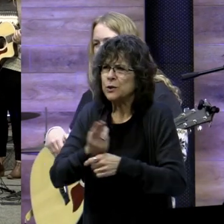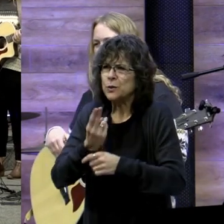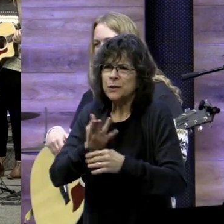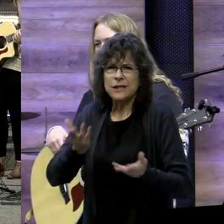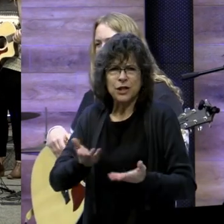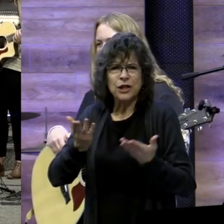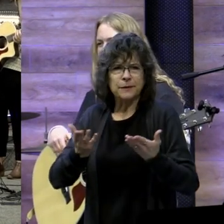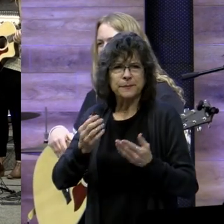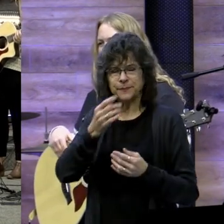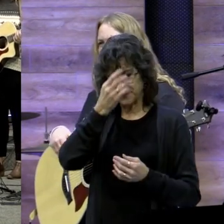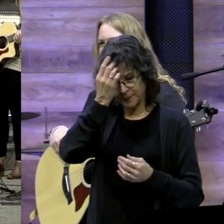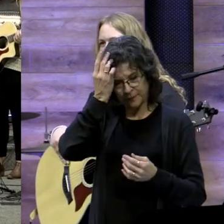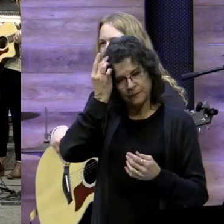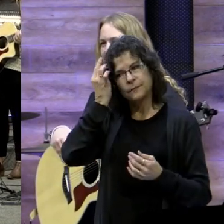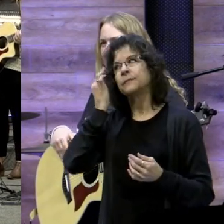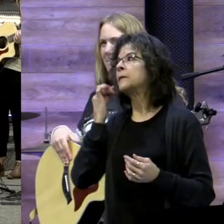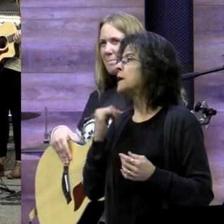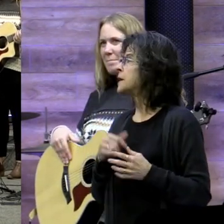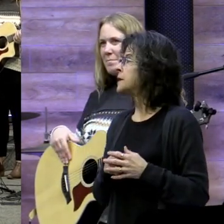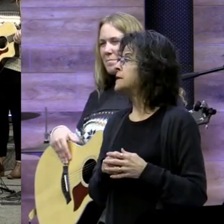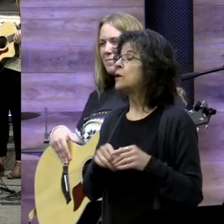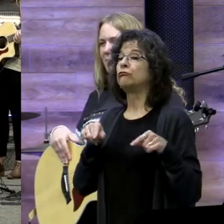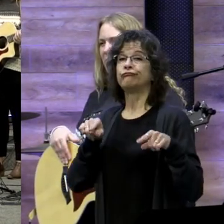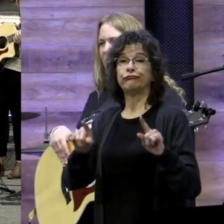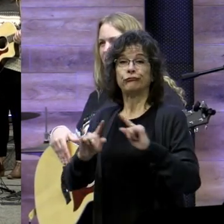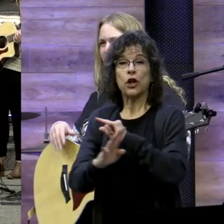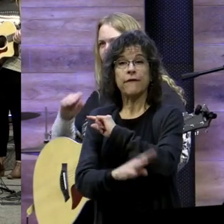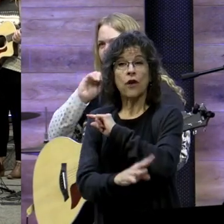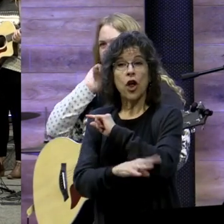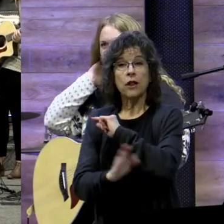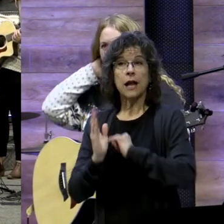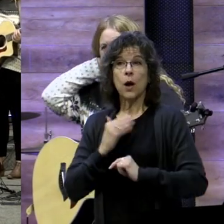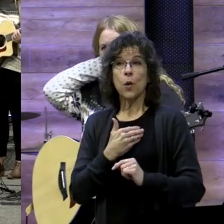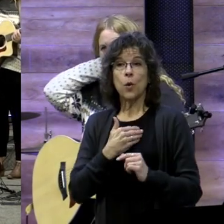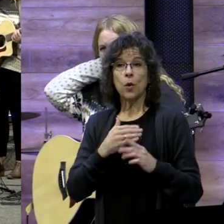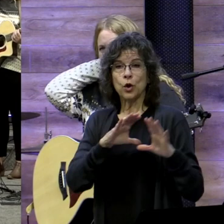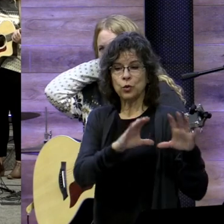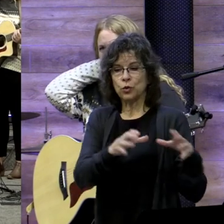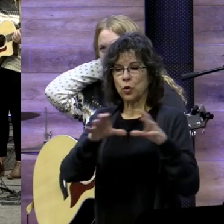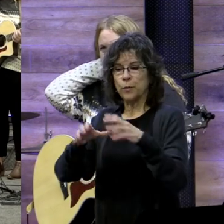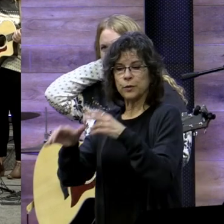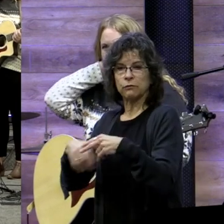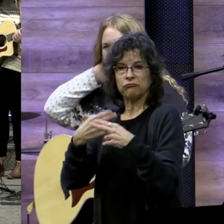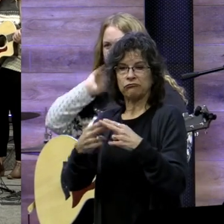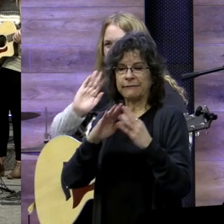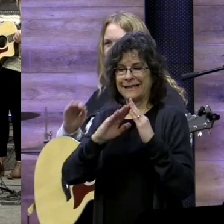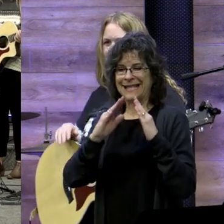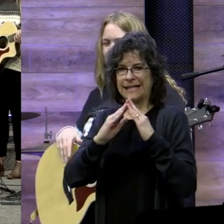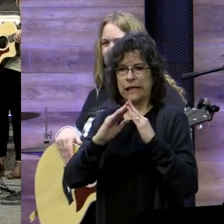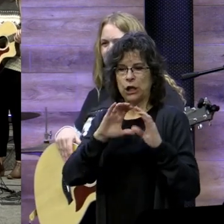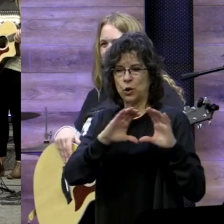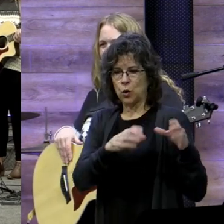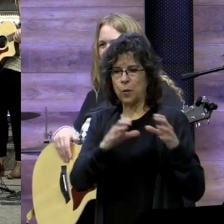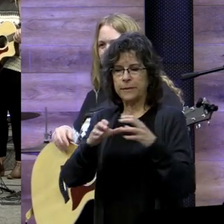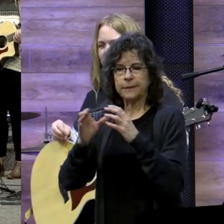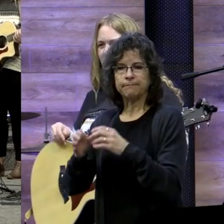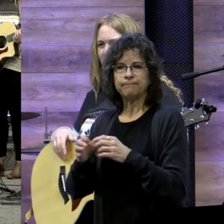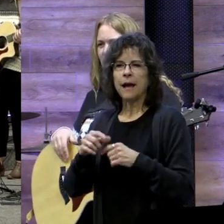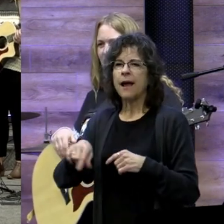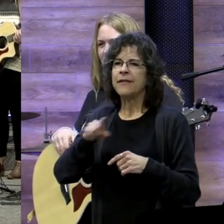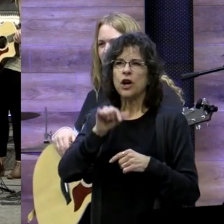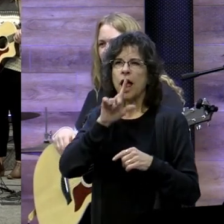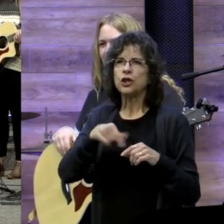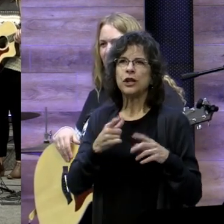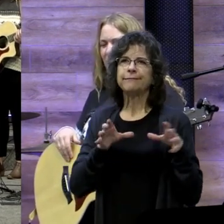an impact. So this fall, our city groups have kind of sought to reemphasize not just gathering